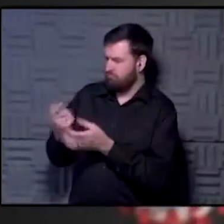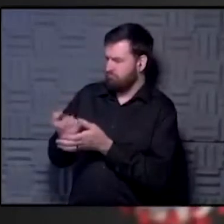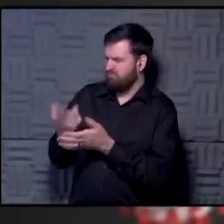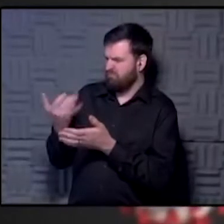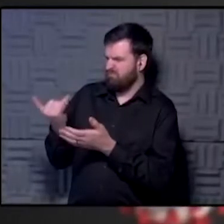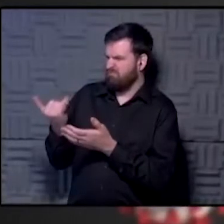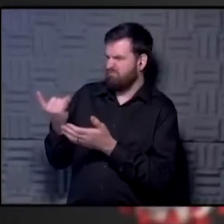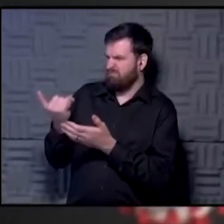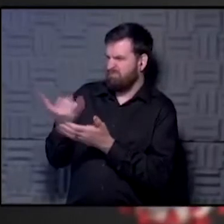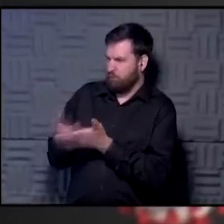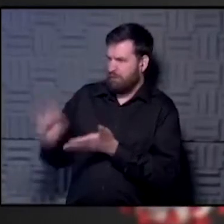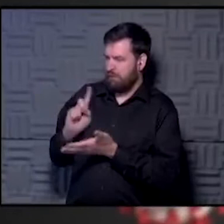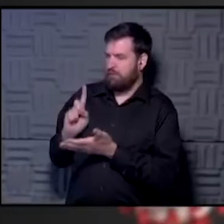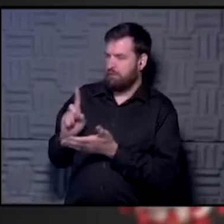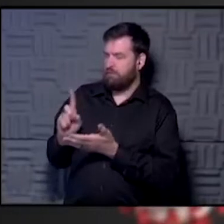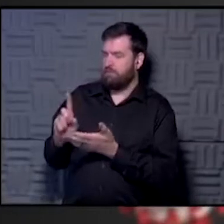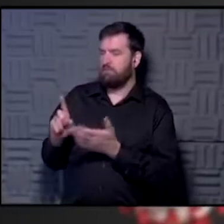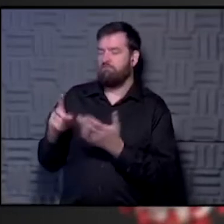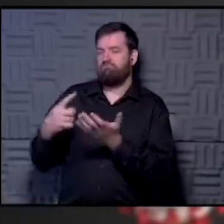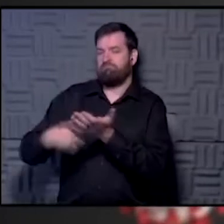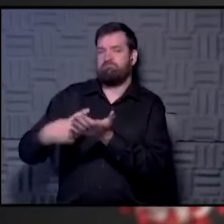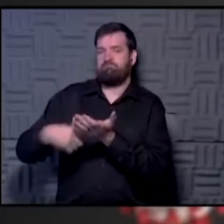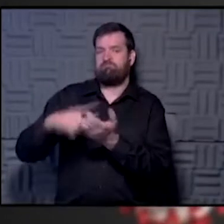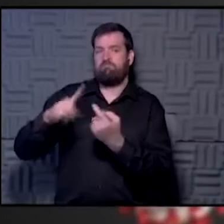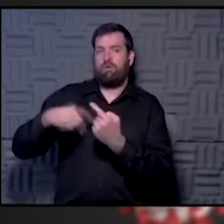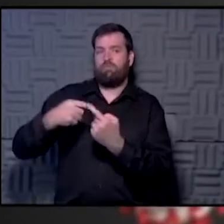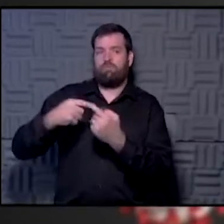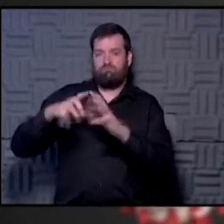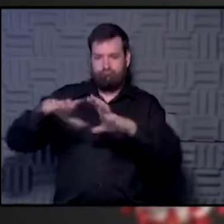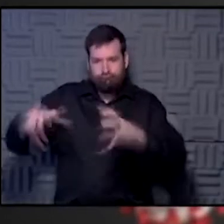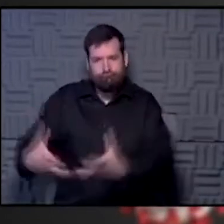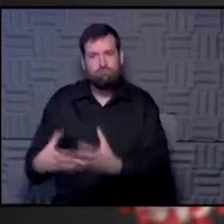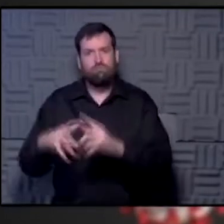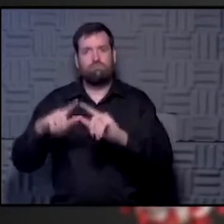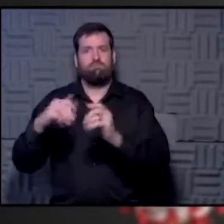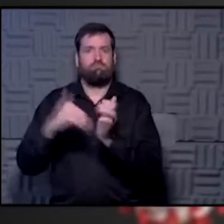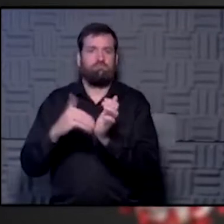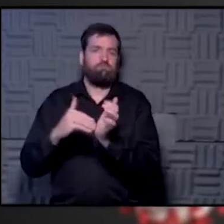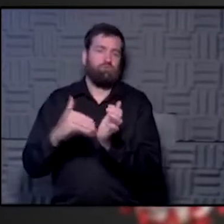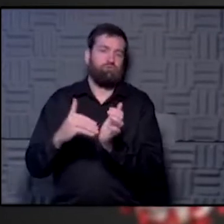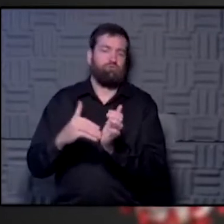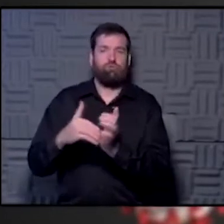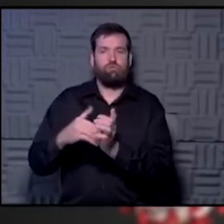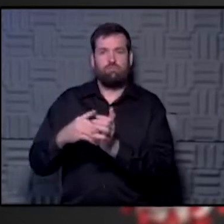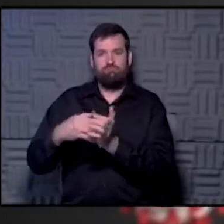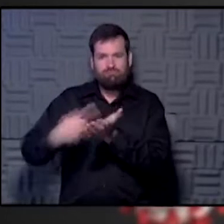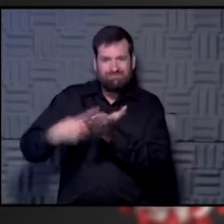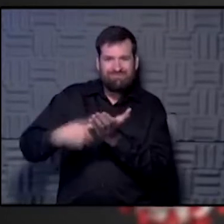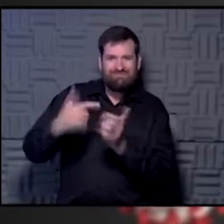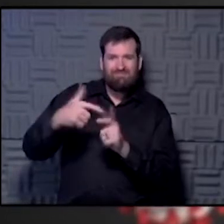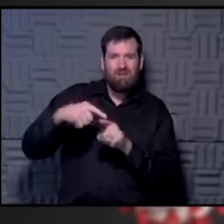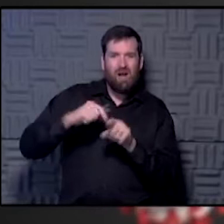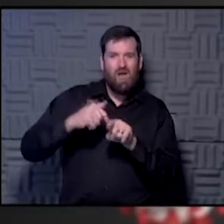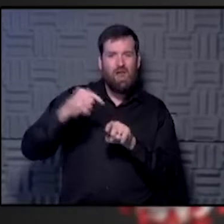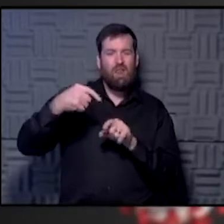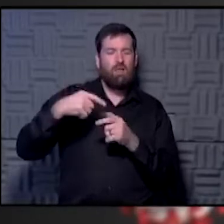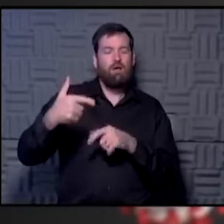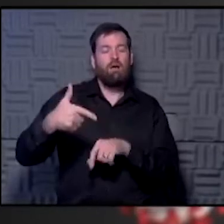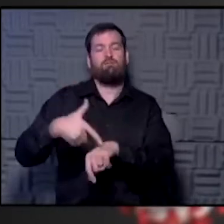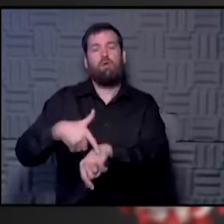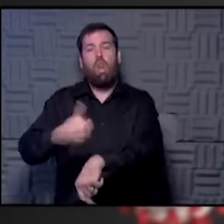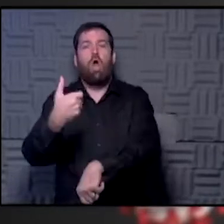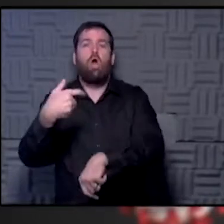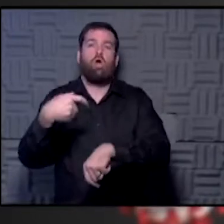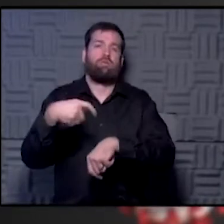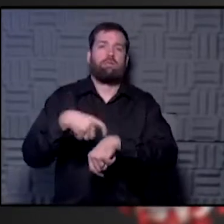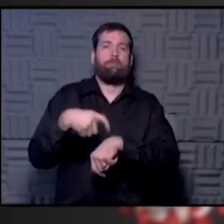medical professionals to deal with the lingering effects of COVID-19. I know sometimes people have called that long haulers. What